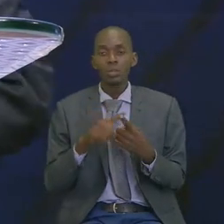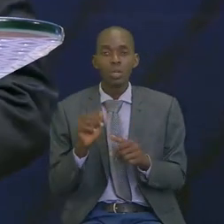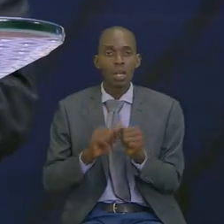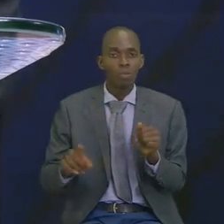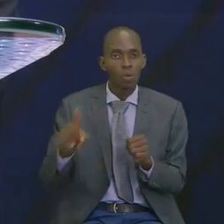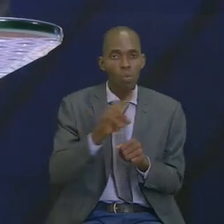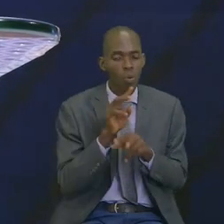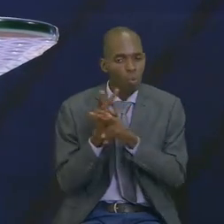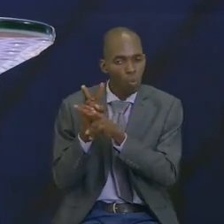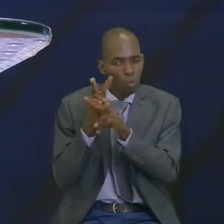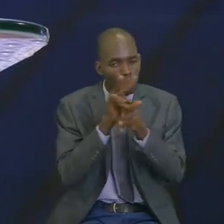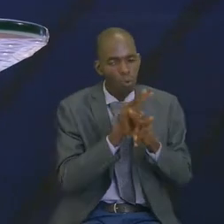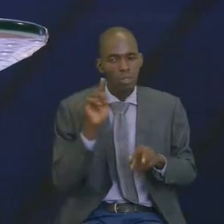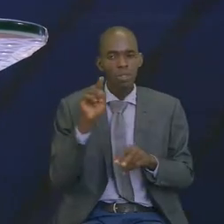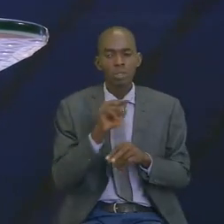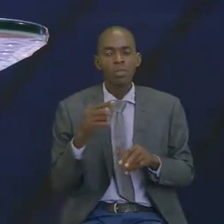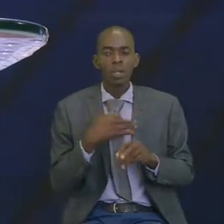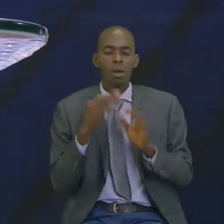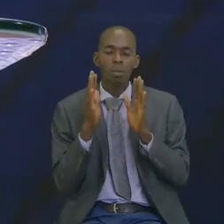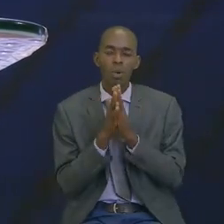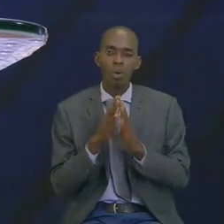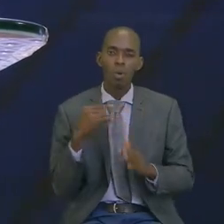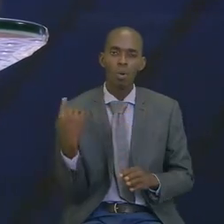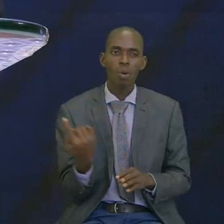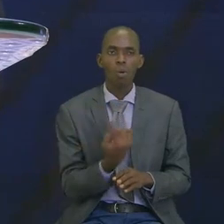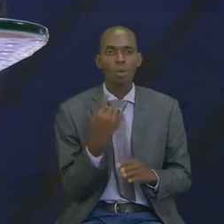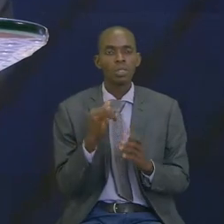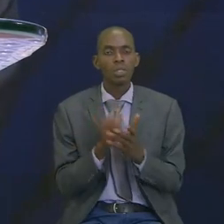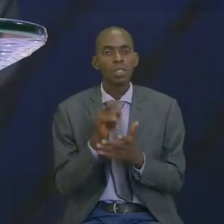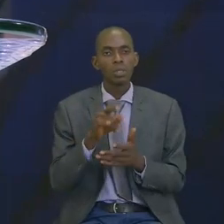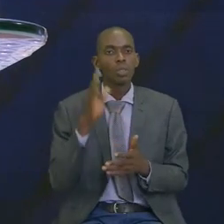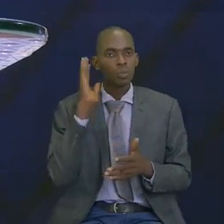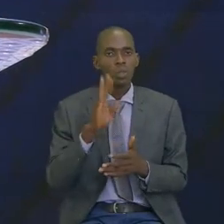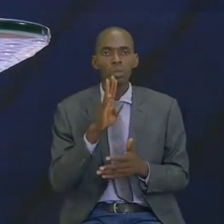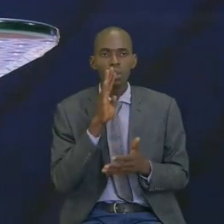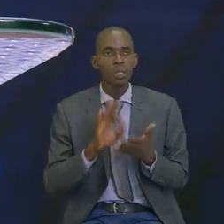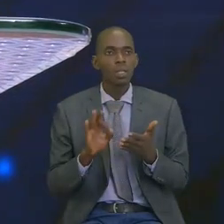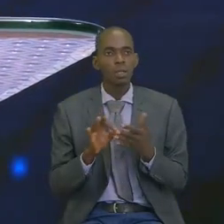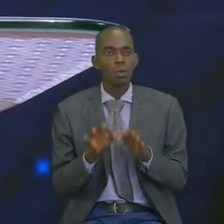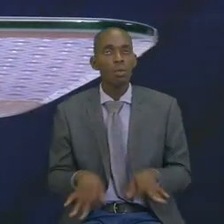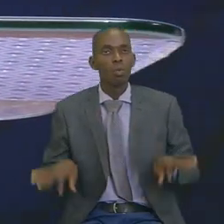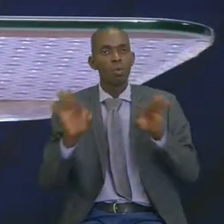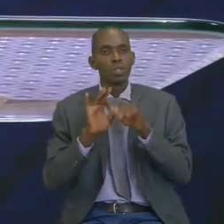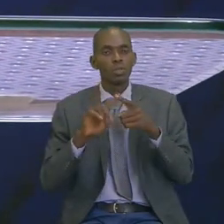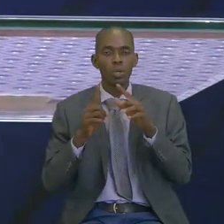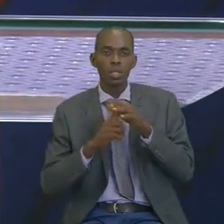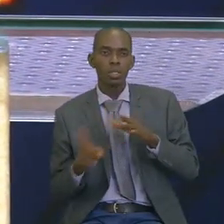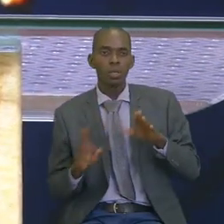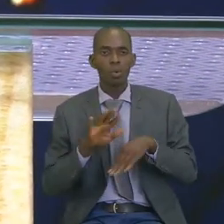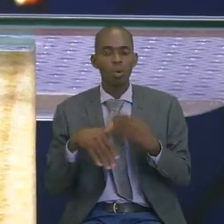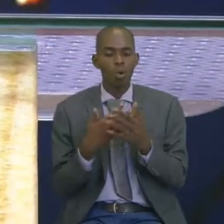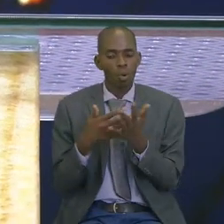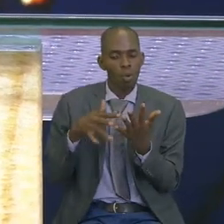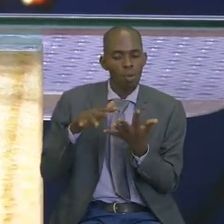ye therefore, and pray always that she may be accounted worthy to escape all these things that